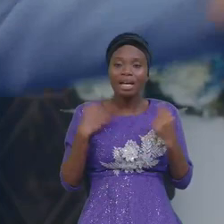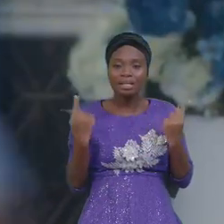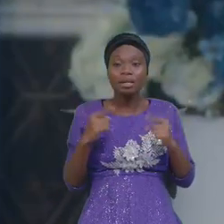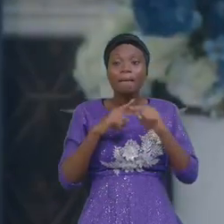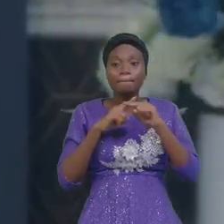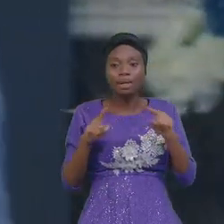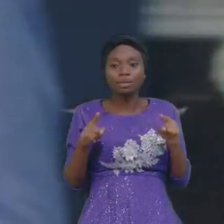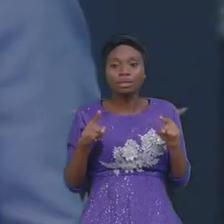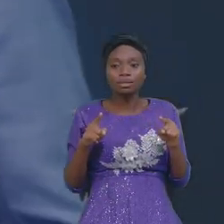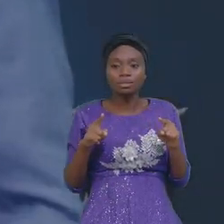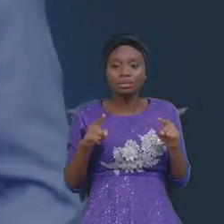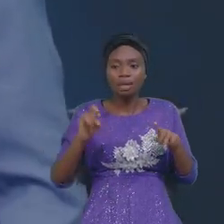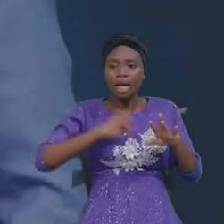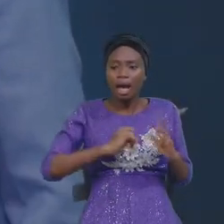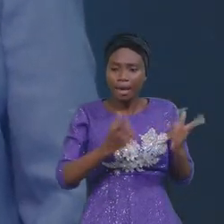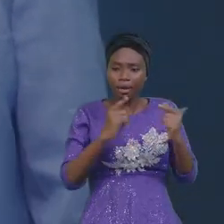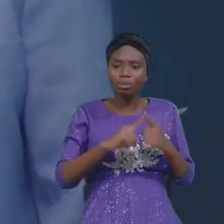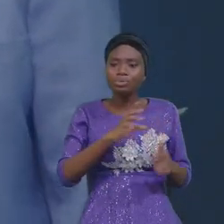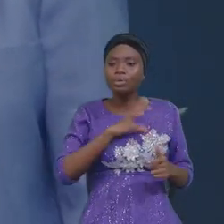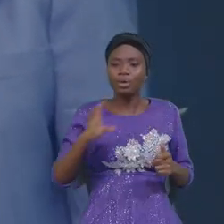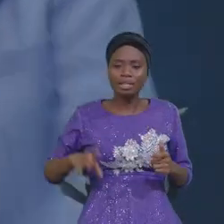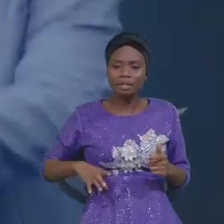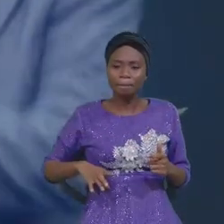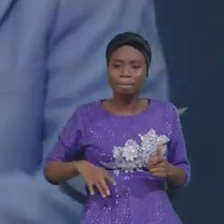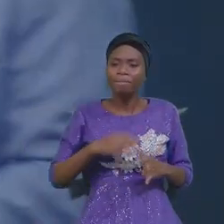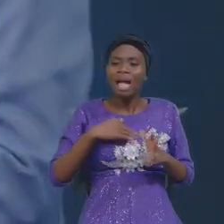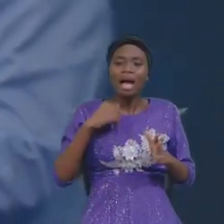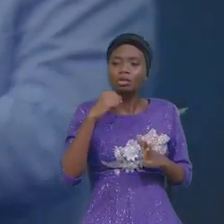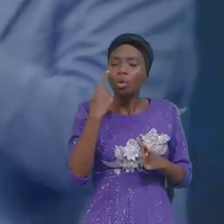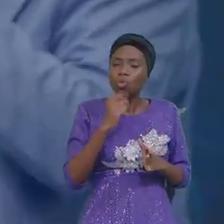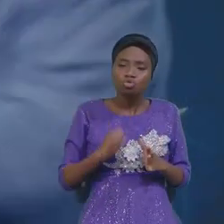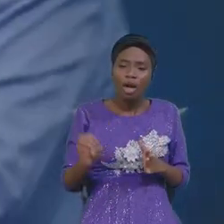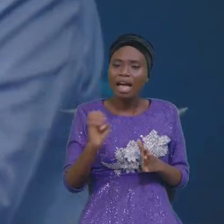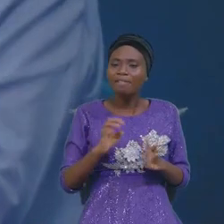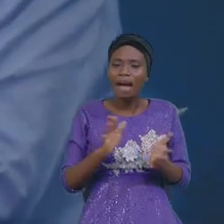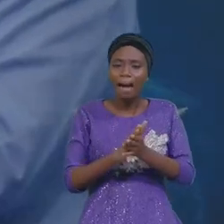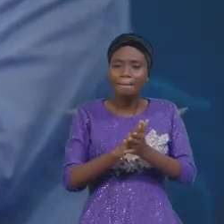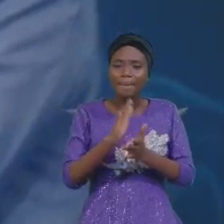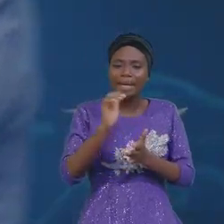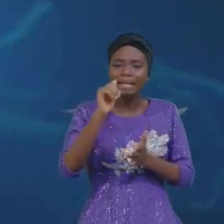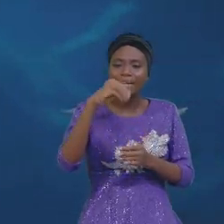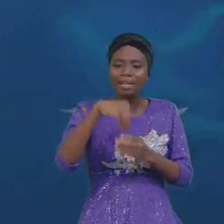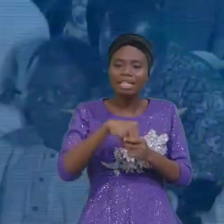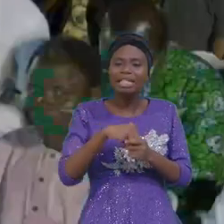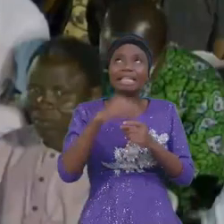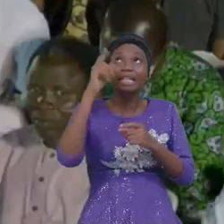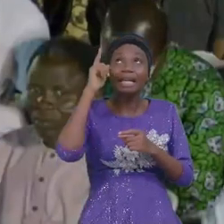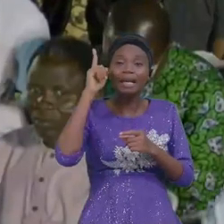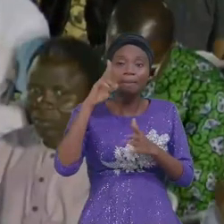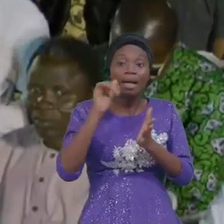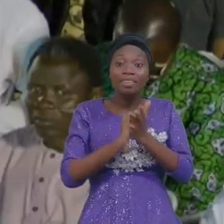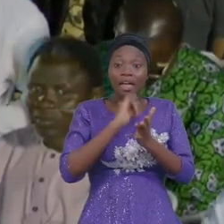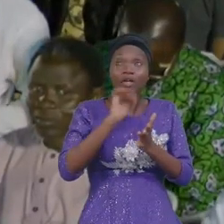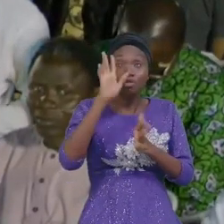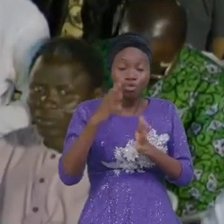but I come to Christ. And whosoever believeth in him, that's your